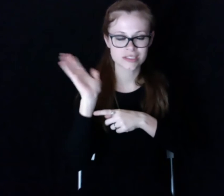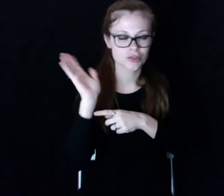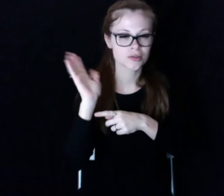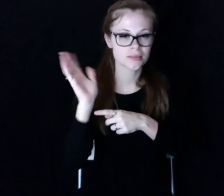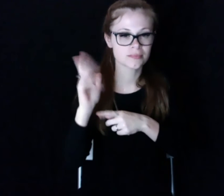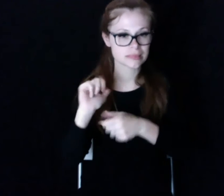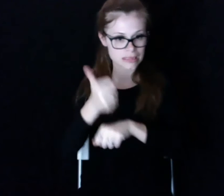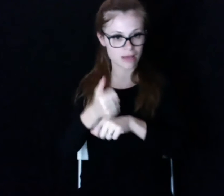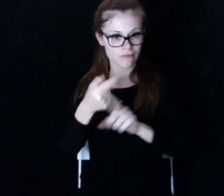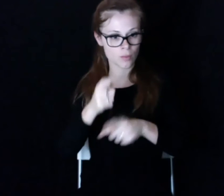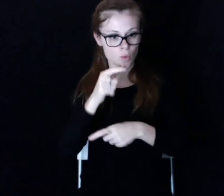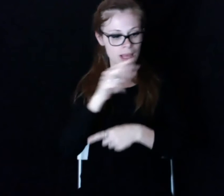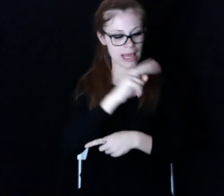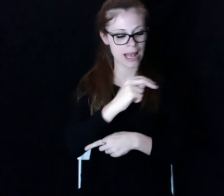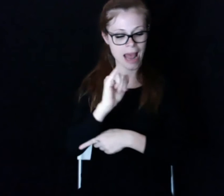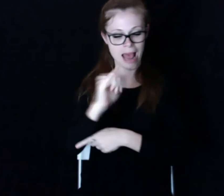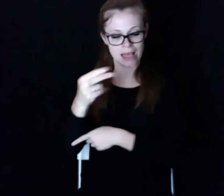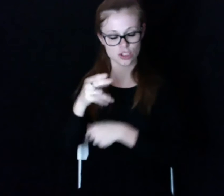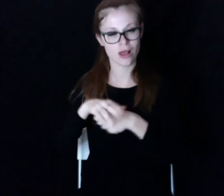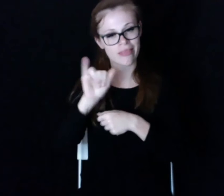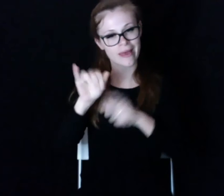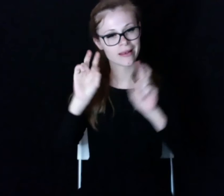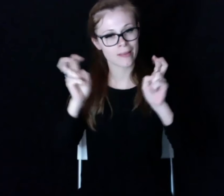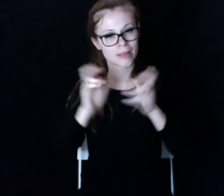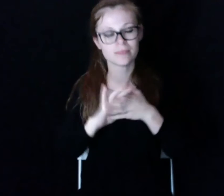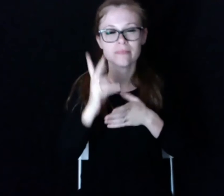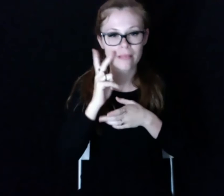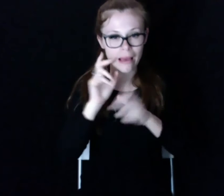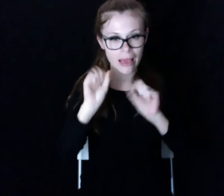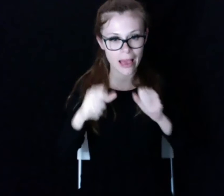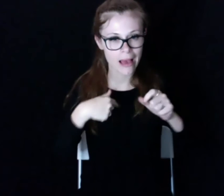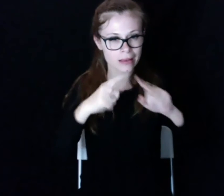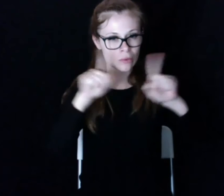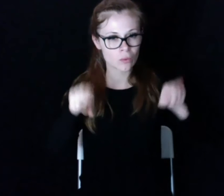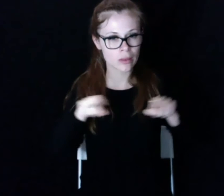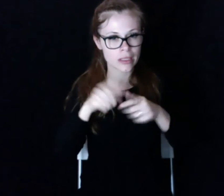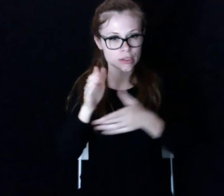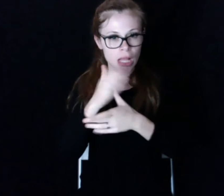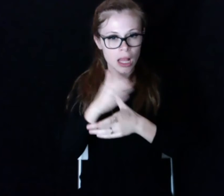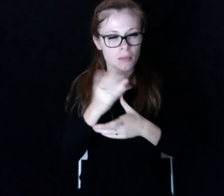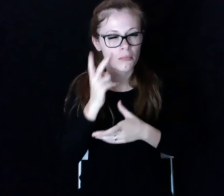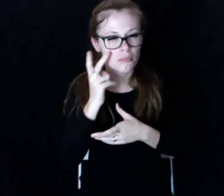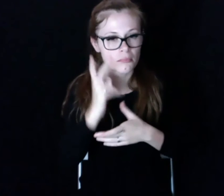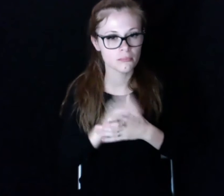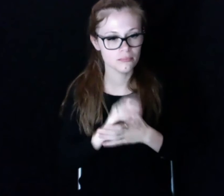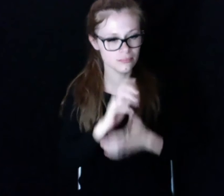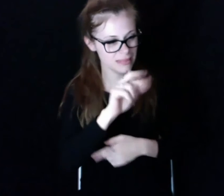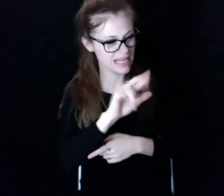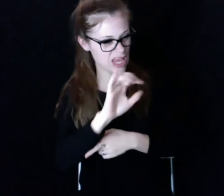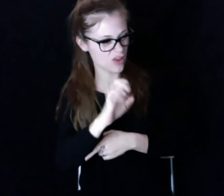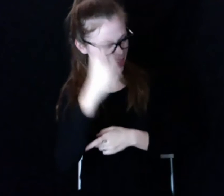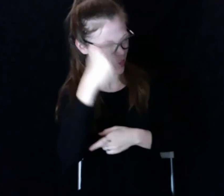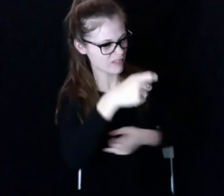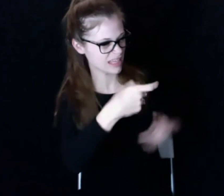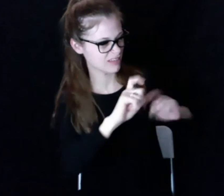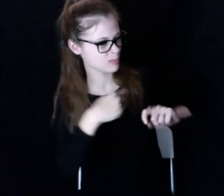the NIH on this topic. So let's see if I can screen share here. Oh, Carrie, I think you have to give me